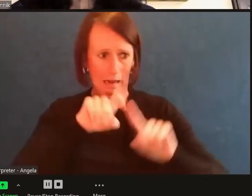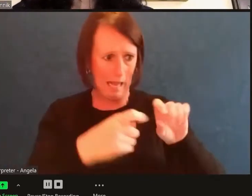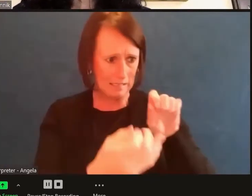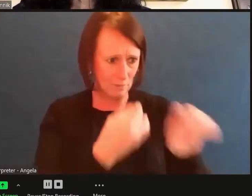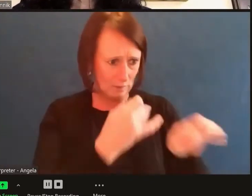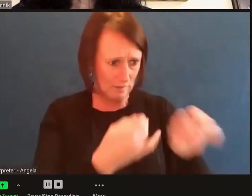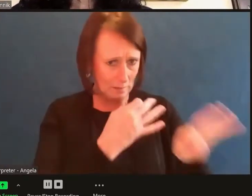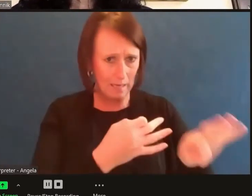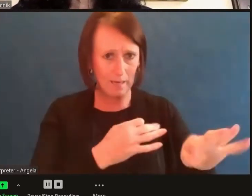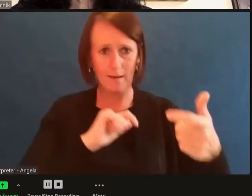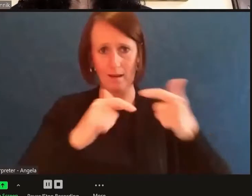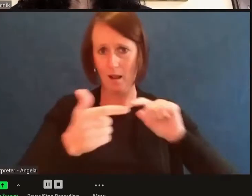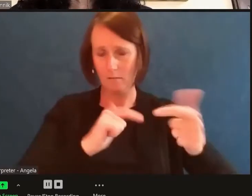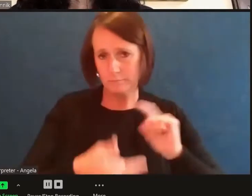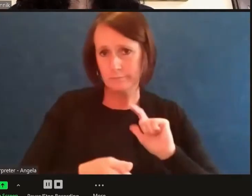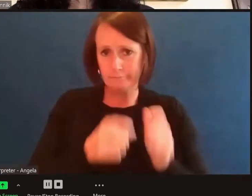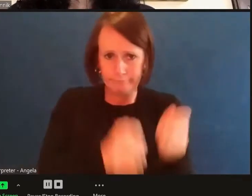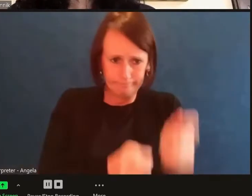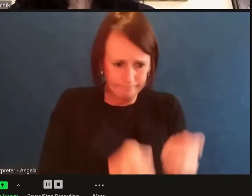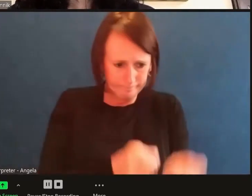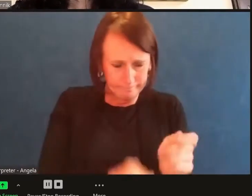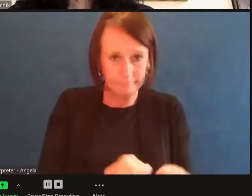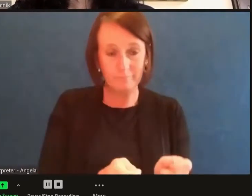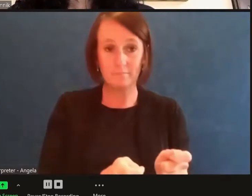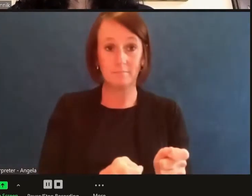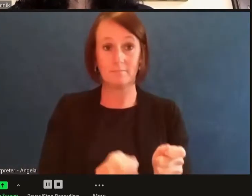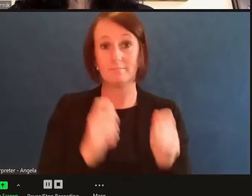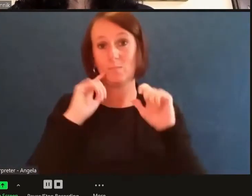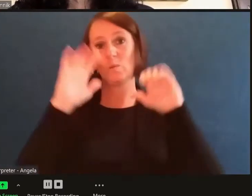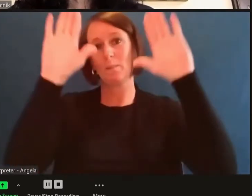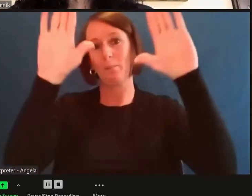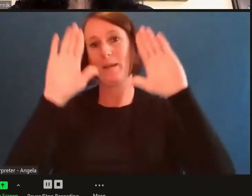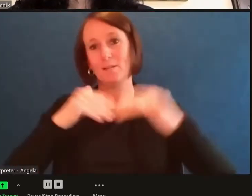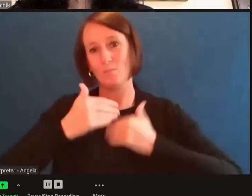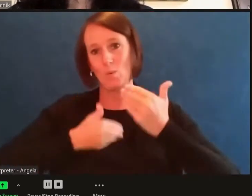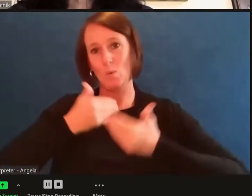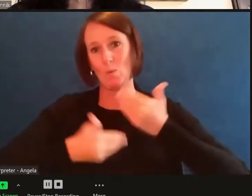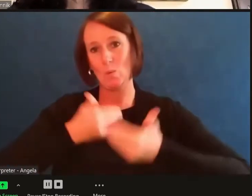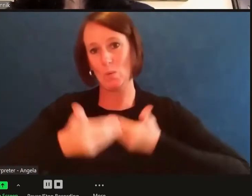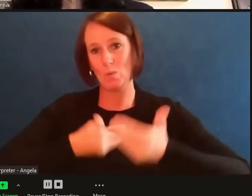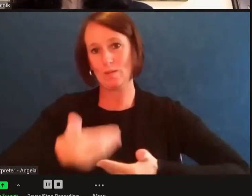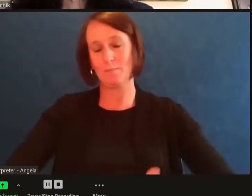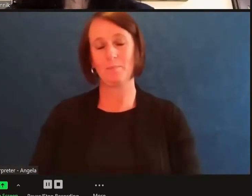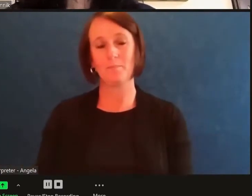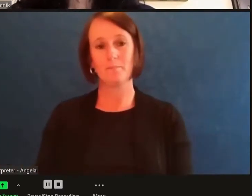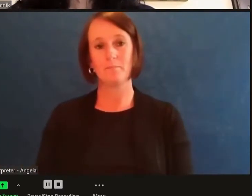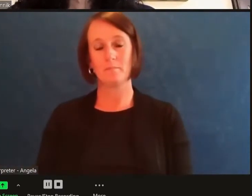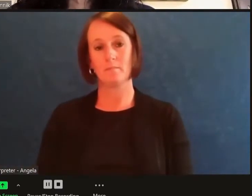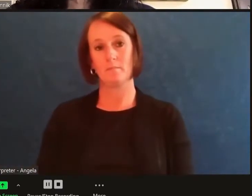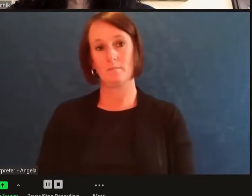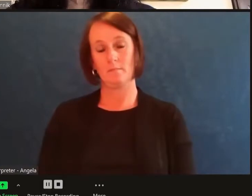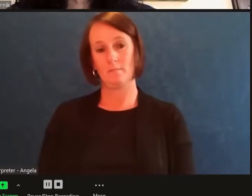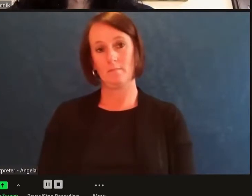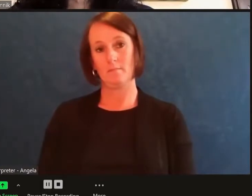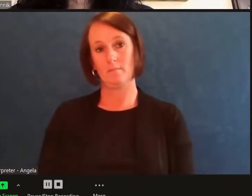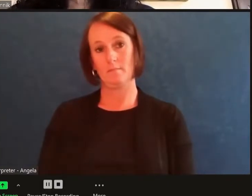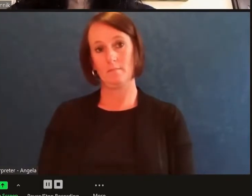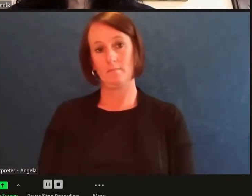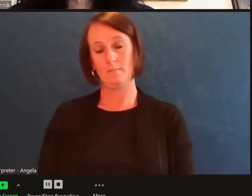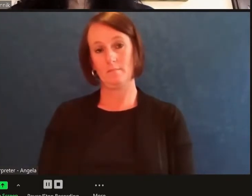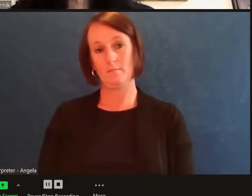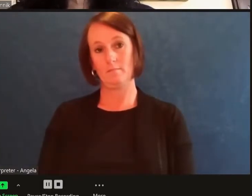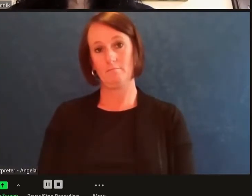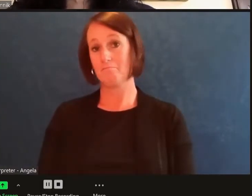I'd go back and redo things. It was an amazing process. One I probably not going to